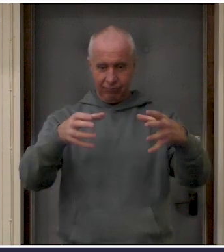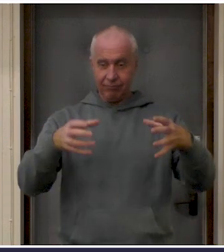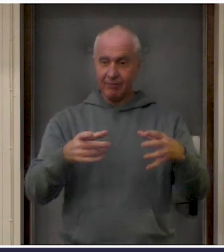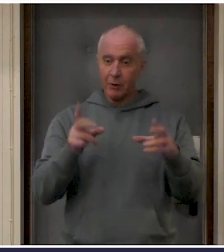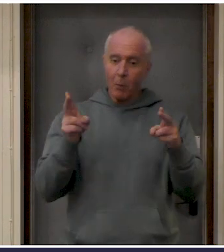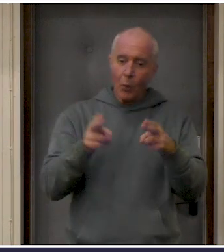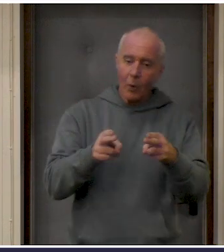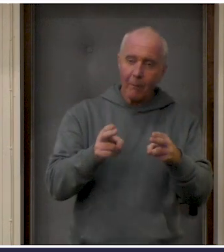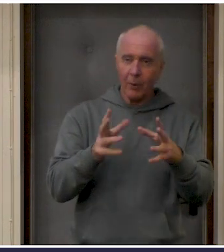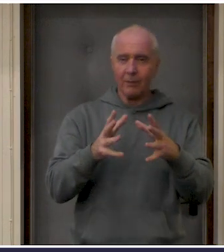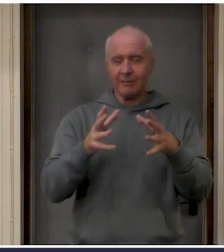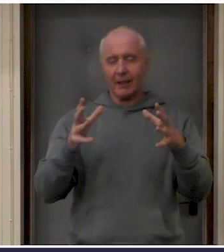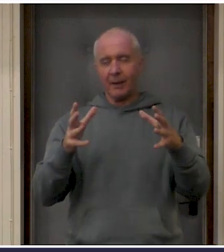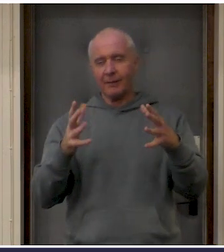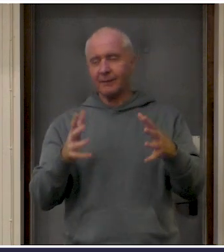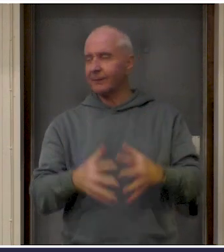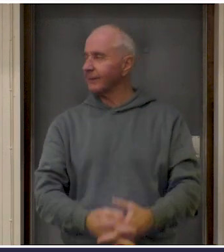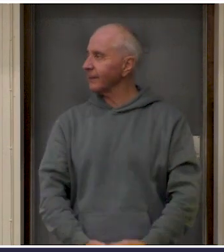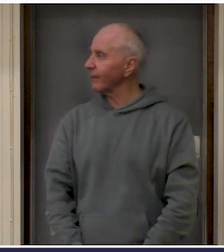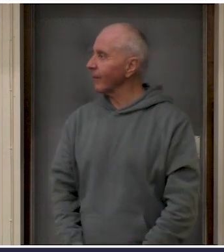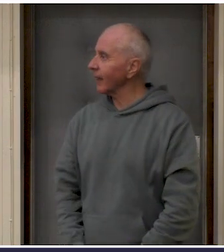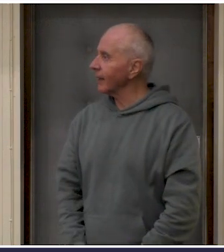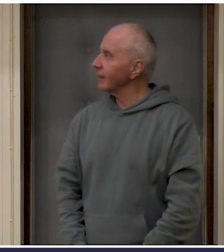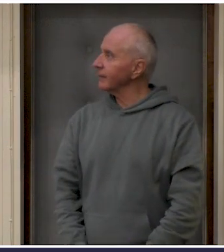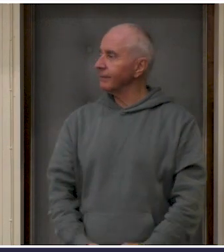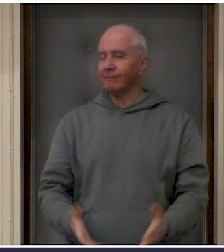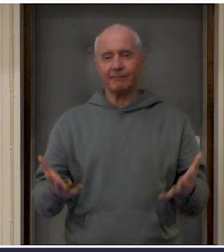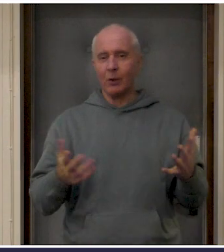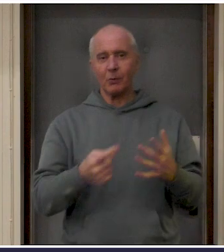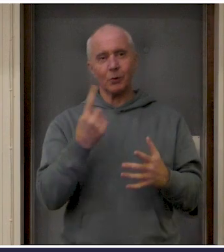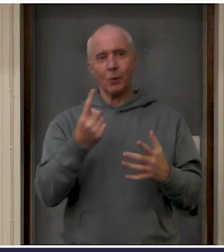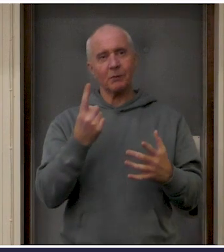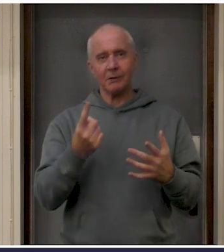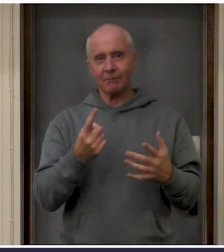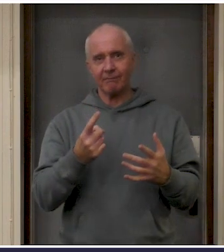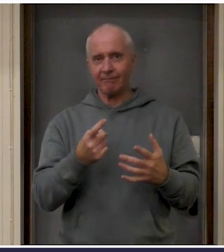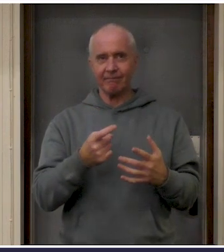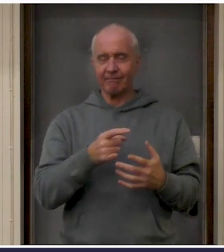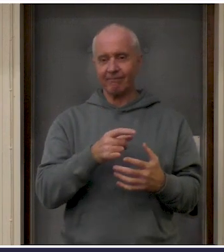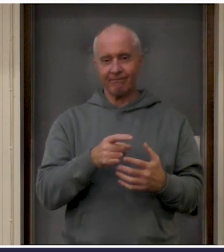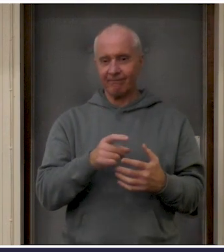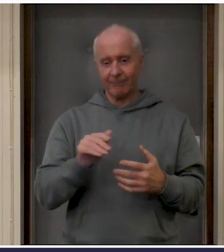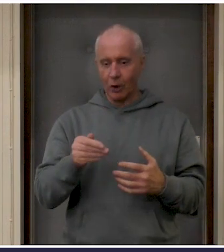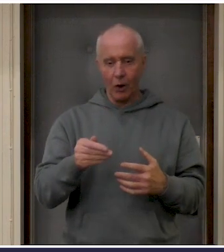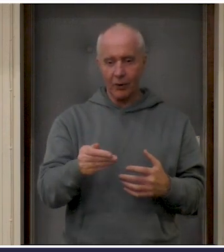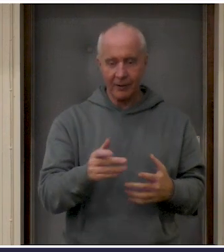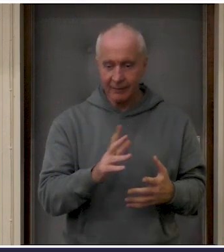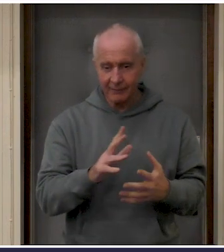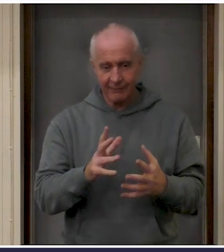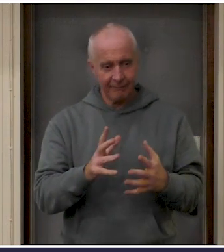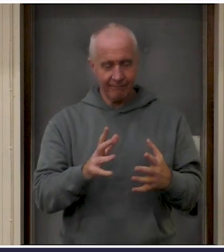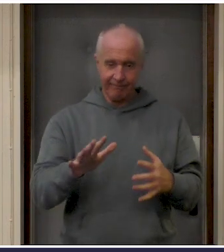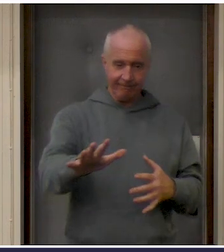projects. And they're not going in a back garden. They're big. They need the right sort of siting. So